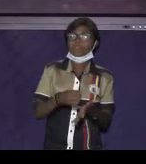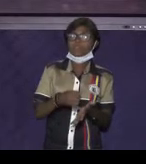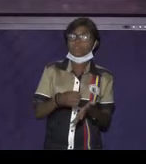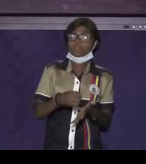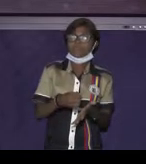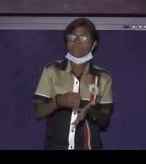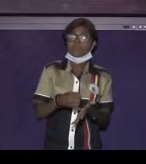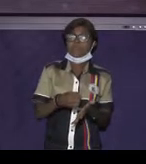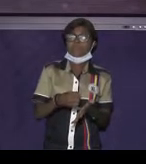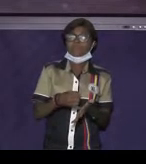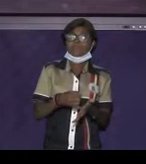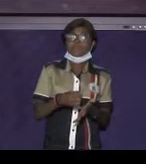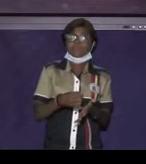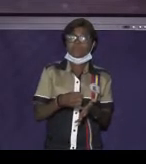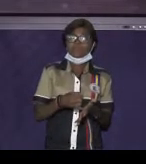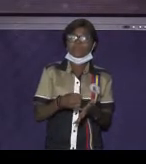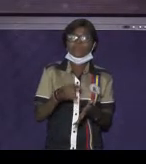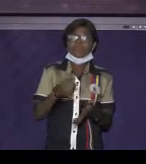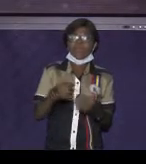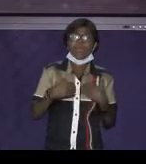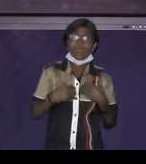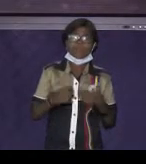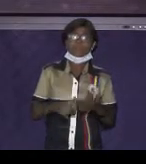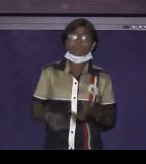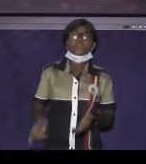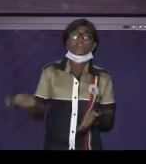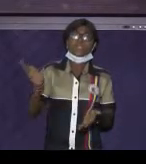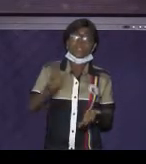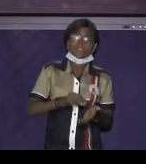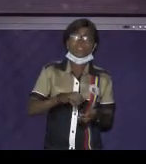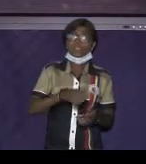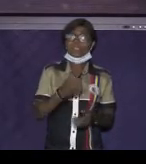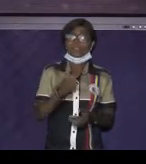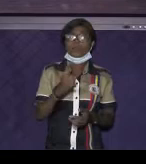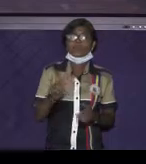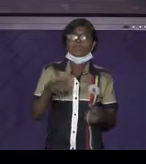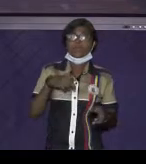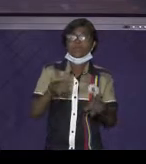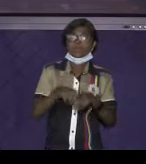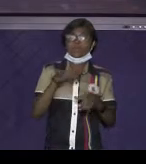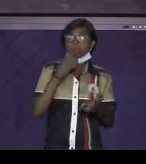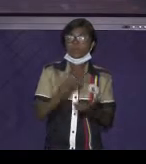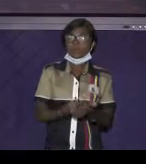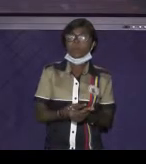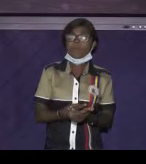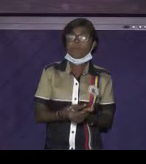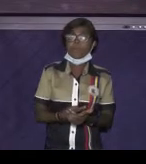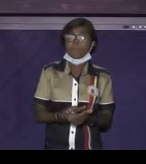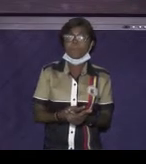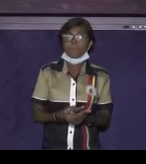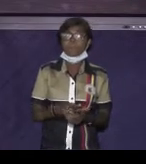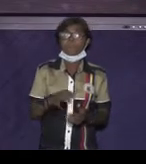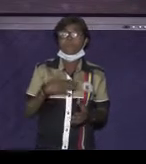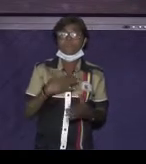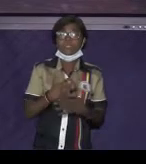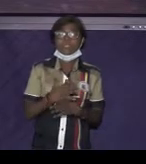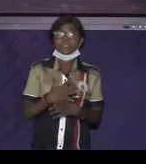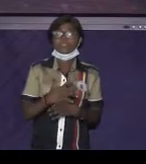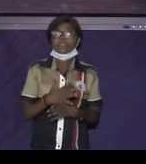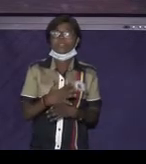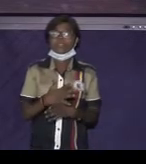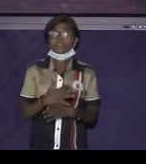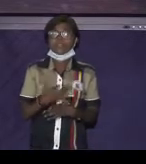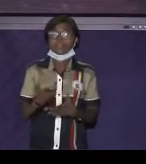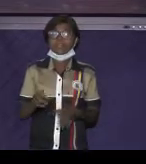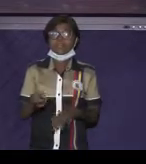to 3,600, we have to increase this as well. And that means we'll be multiplying by 3,600 over 1 times 8 meters. Now